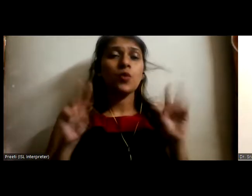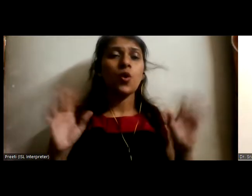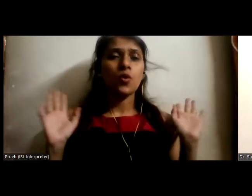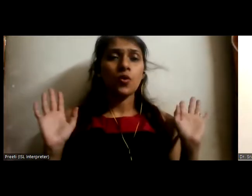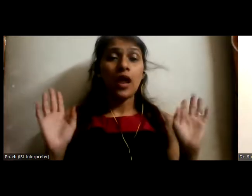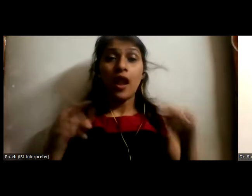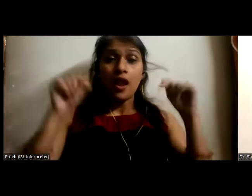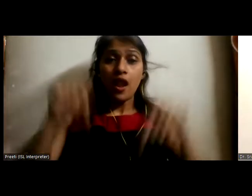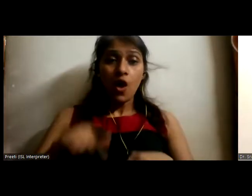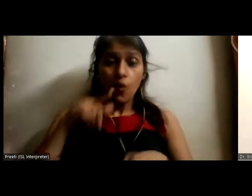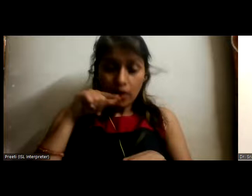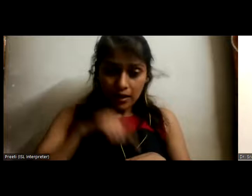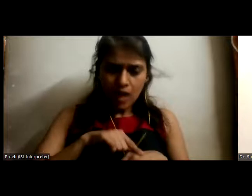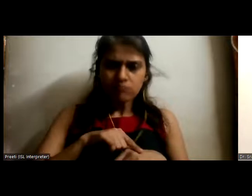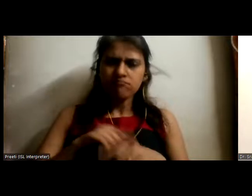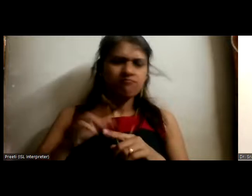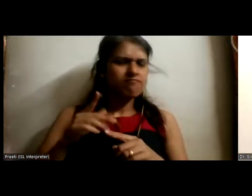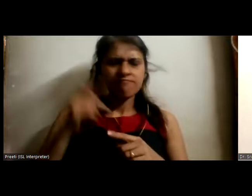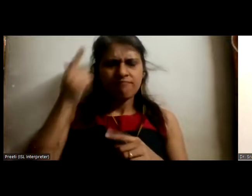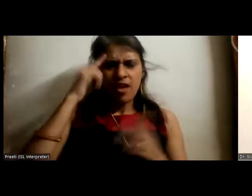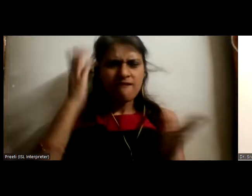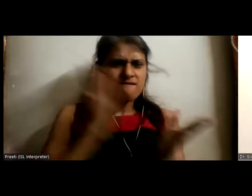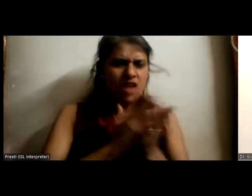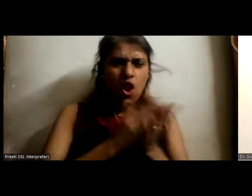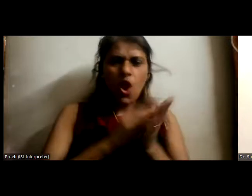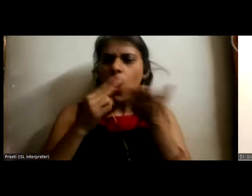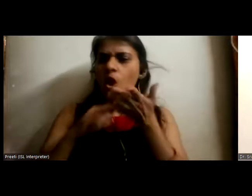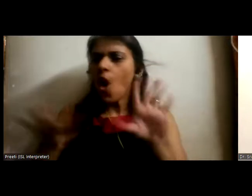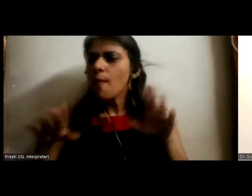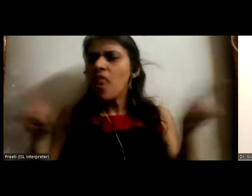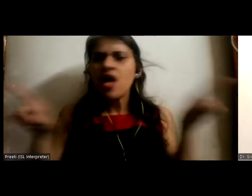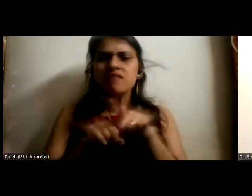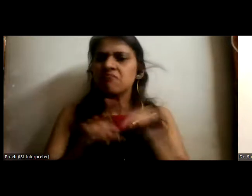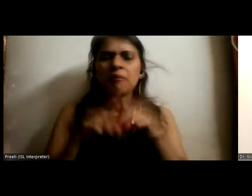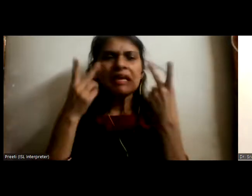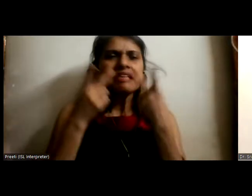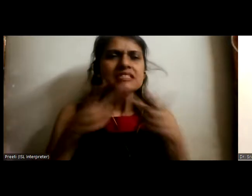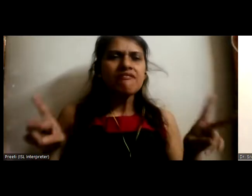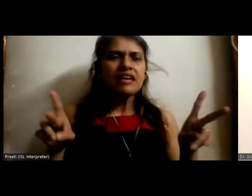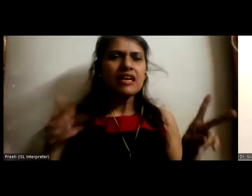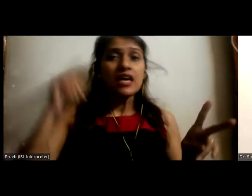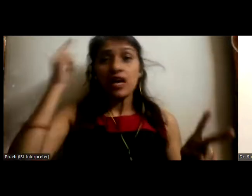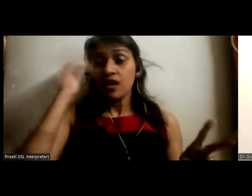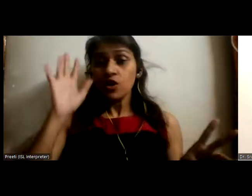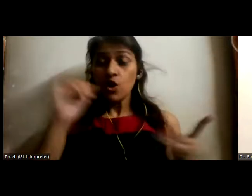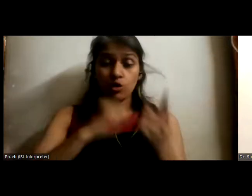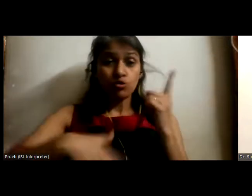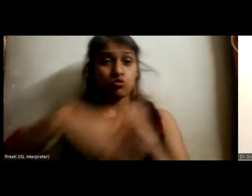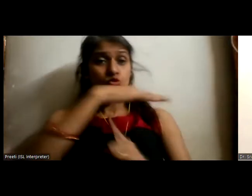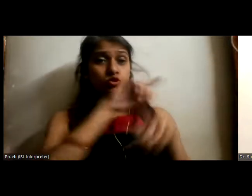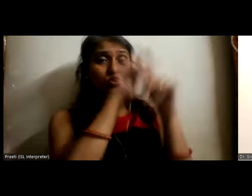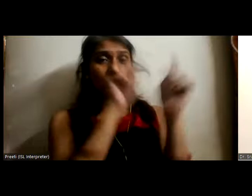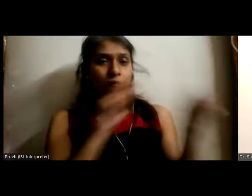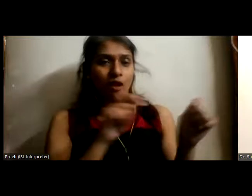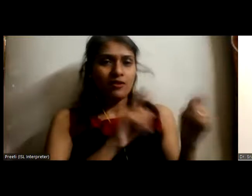moved on, we moved from sin and abnormality to charity, then to the social model, and finally, today